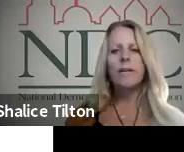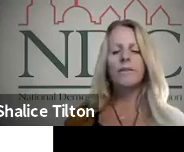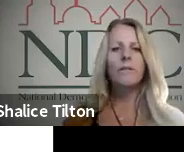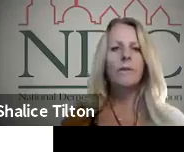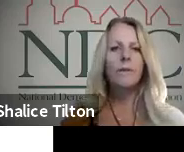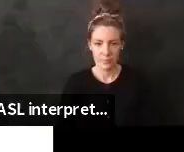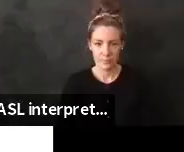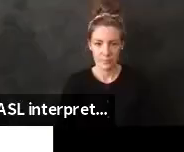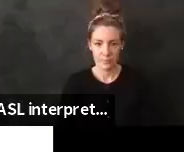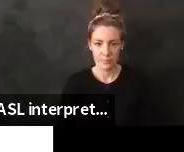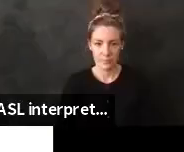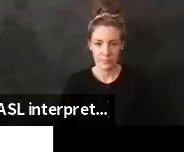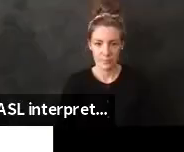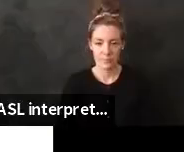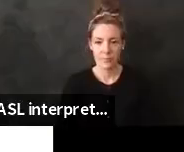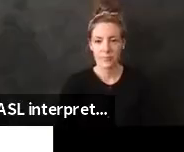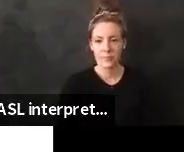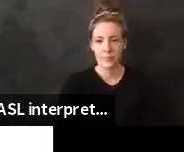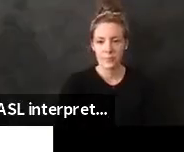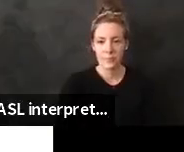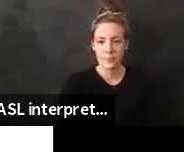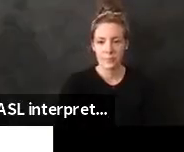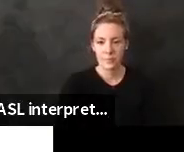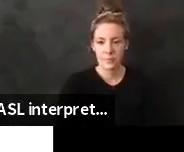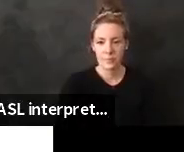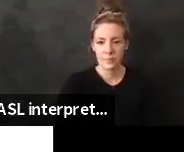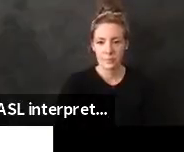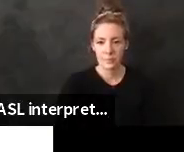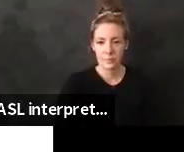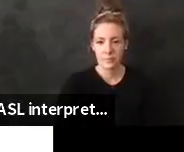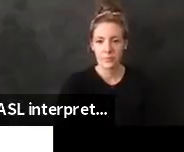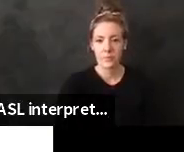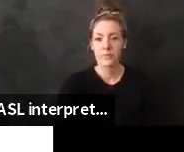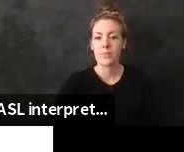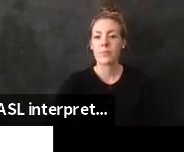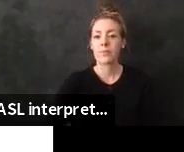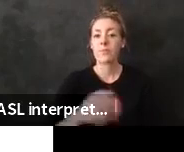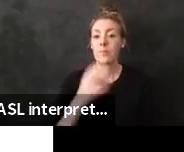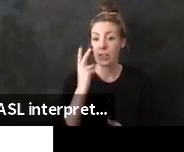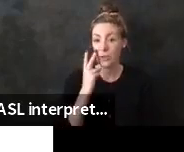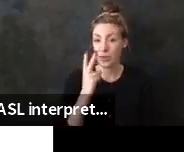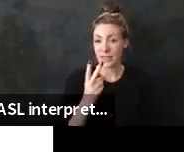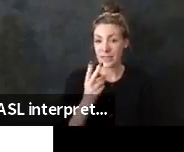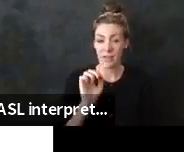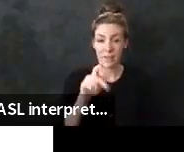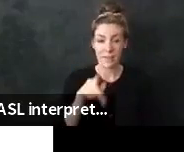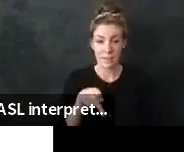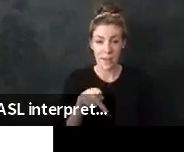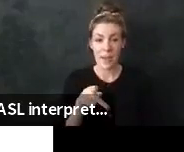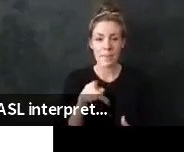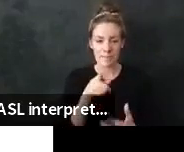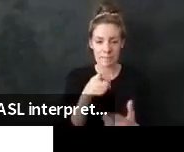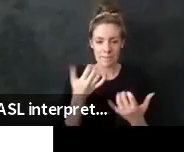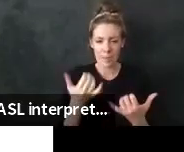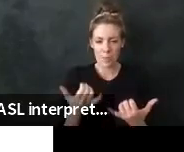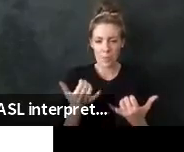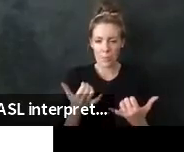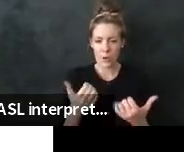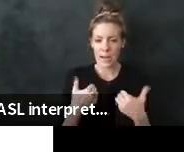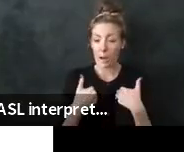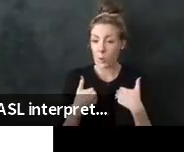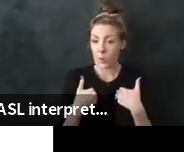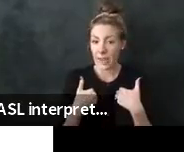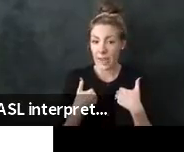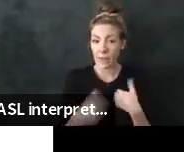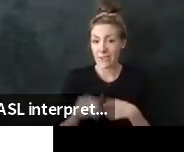What you're seeing on the screen is the existing map as drawn, and you can see that we have